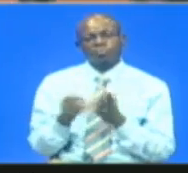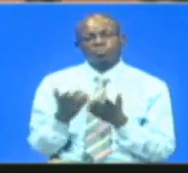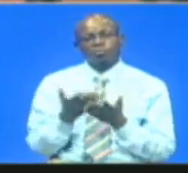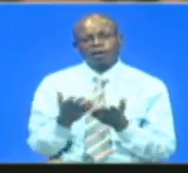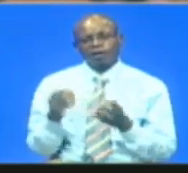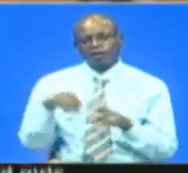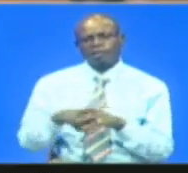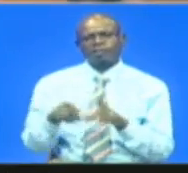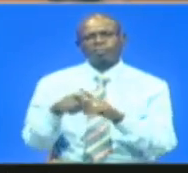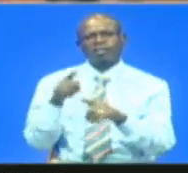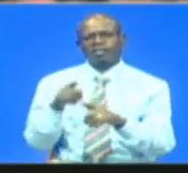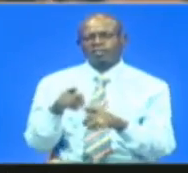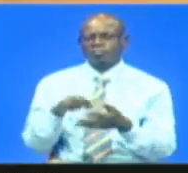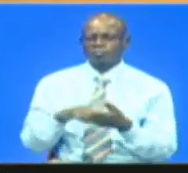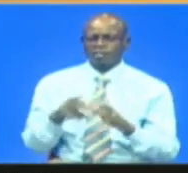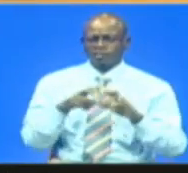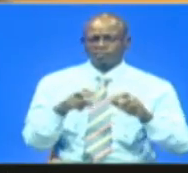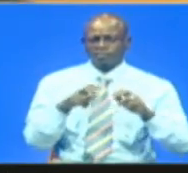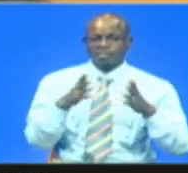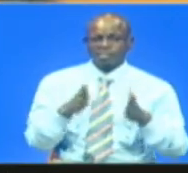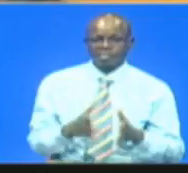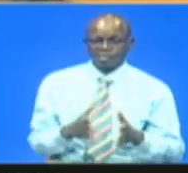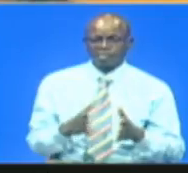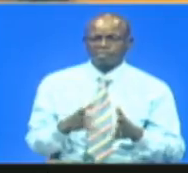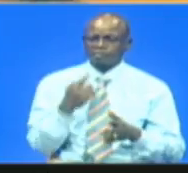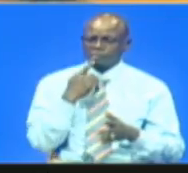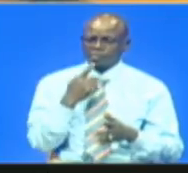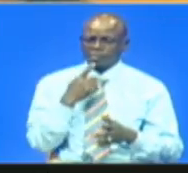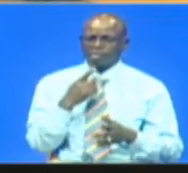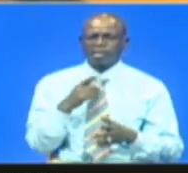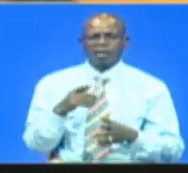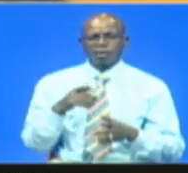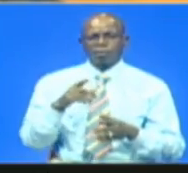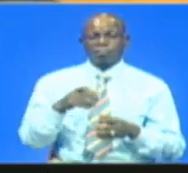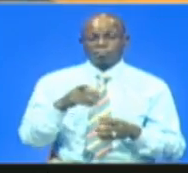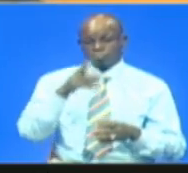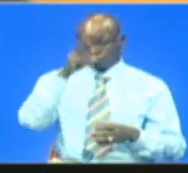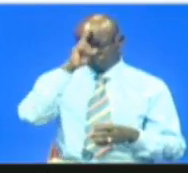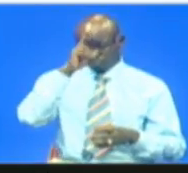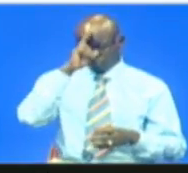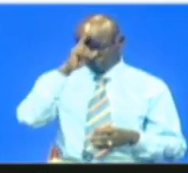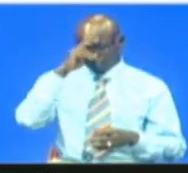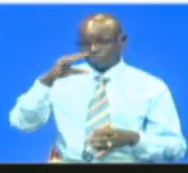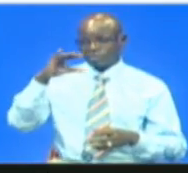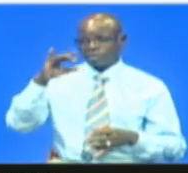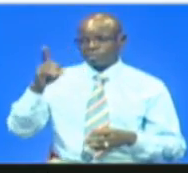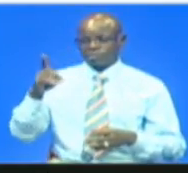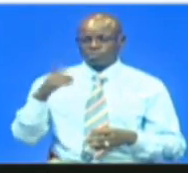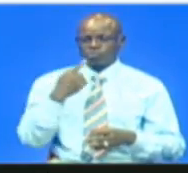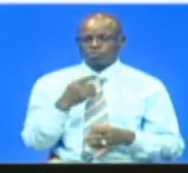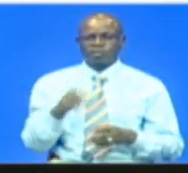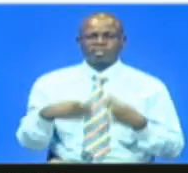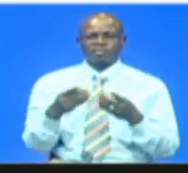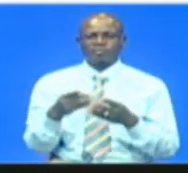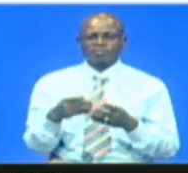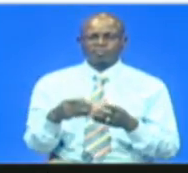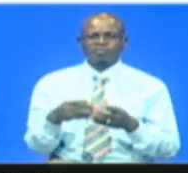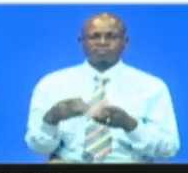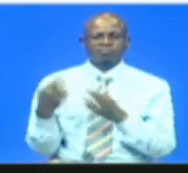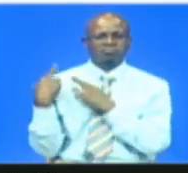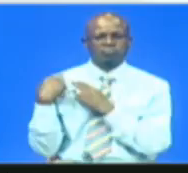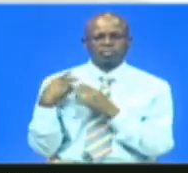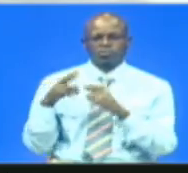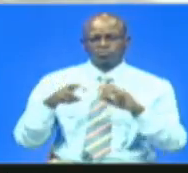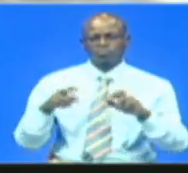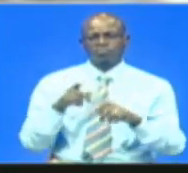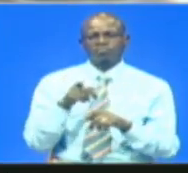what investigators say is a deliberate attempt by officers tasked with the investigation of the matter and arguing it in court to